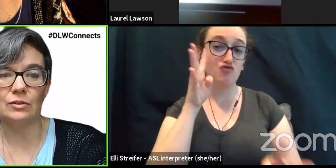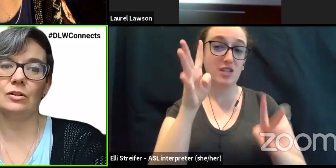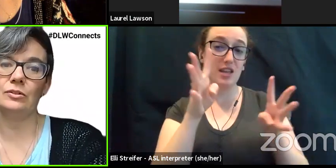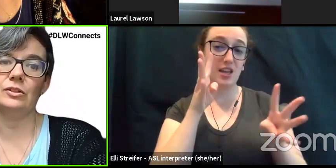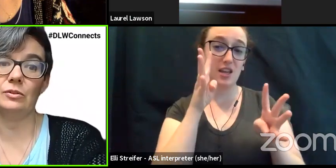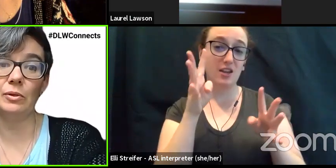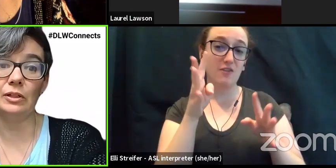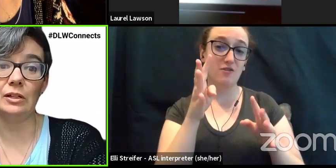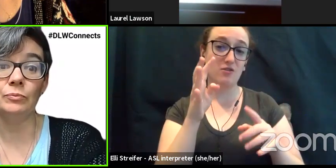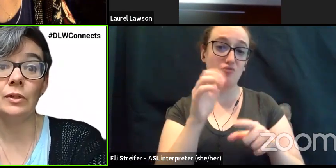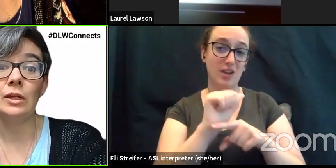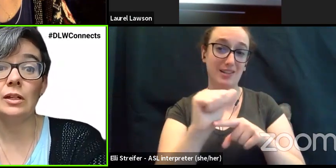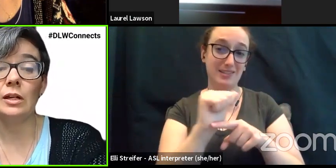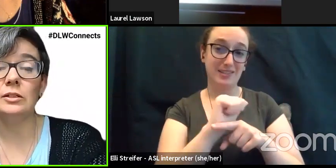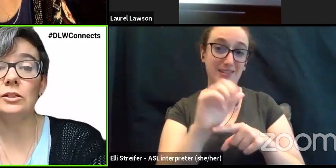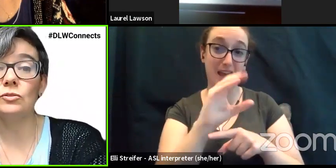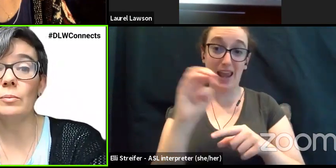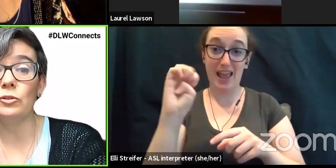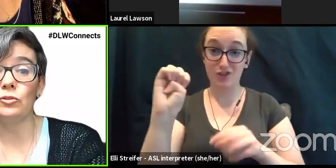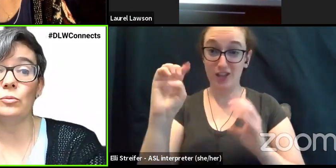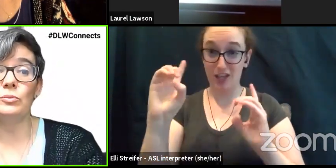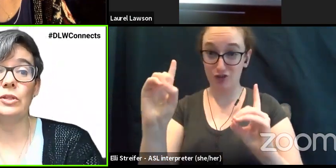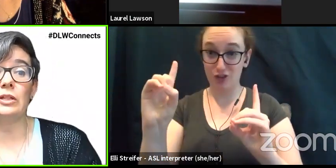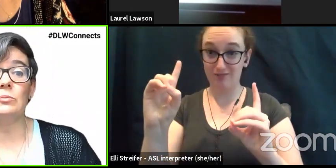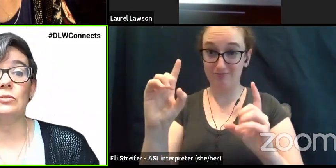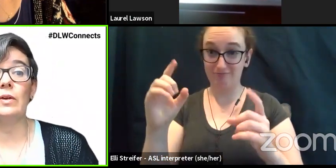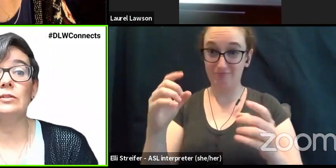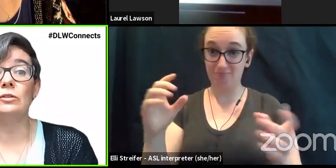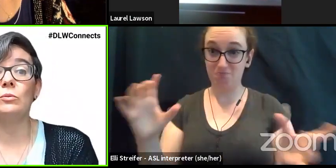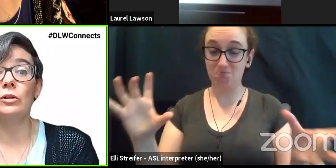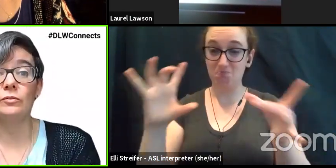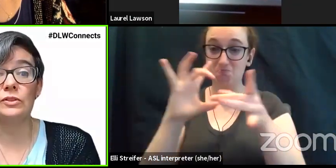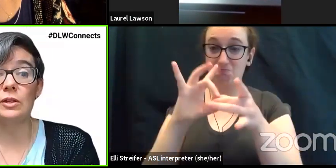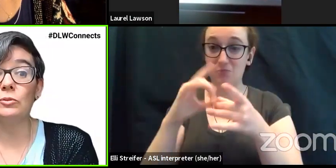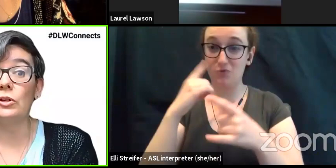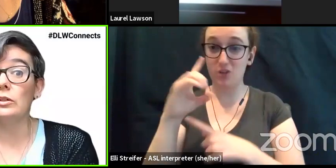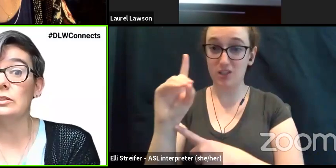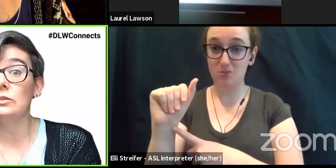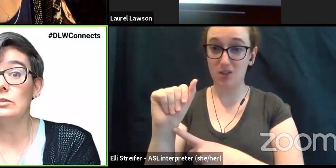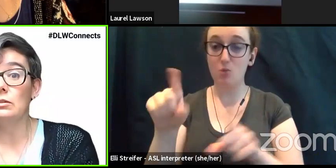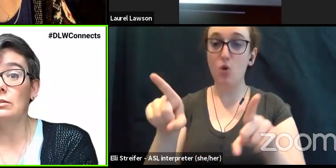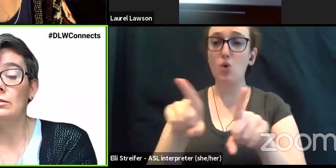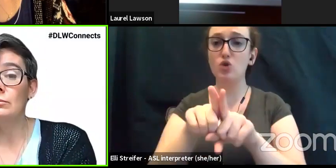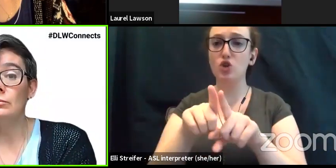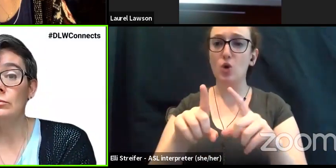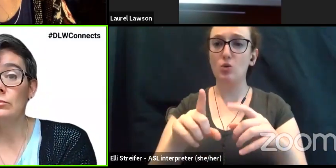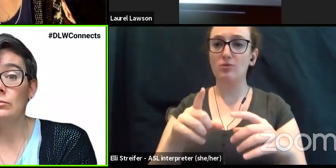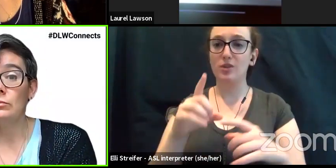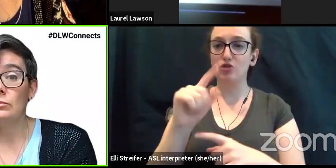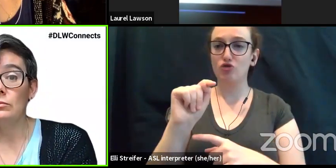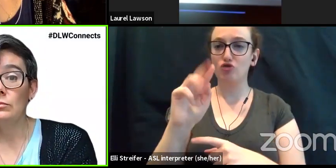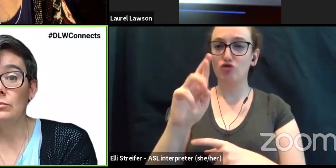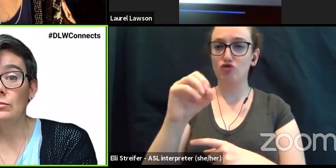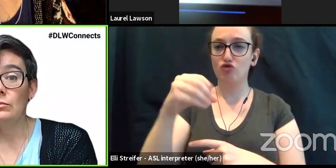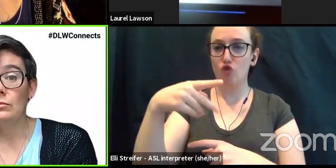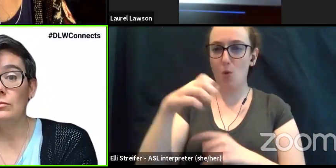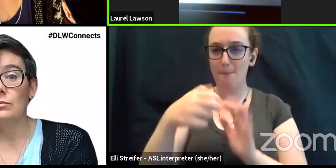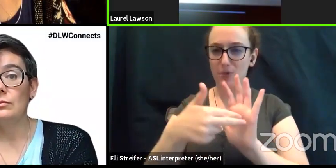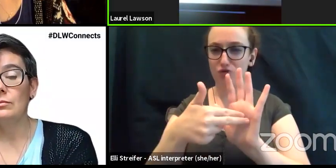intersecting in regards to disability, and how to disrupt the tropes that keep surrounding the work of disabled artists?